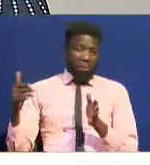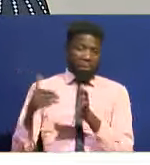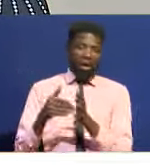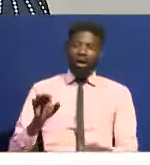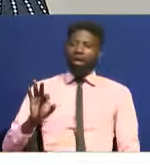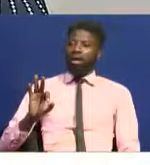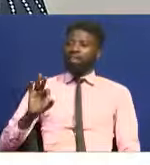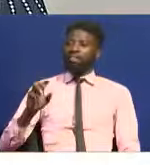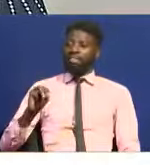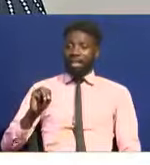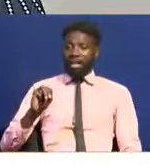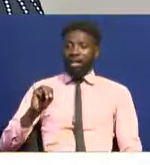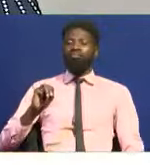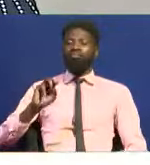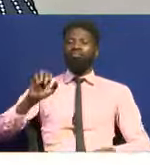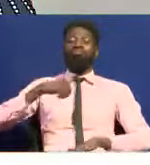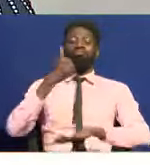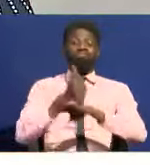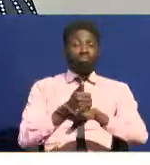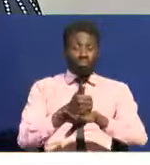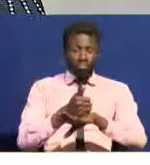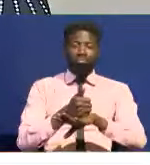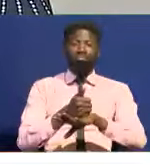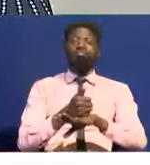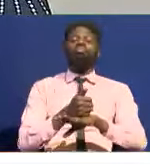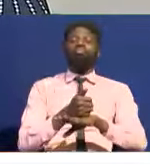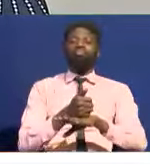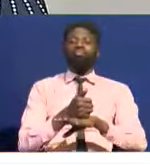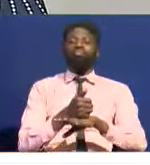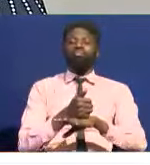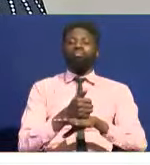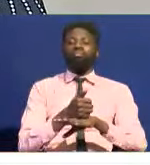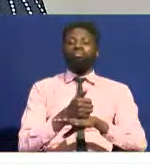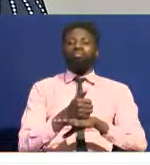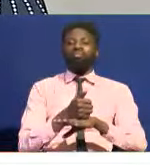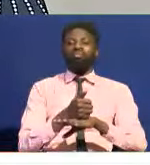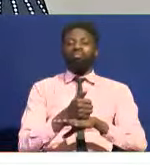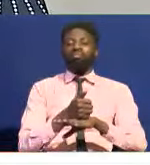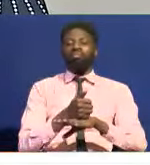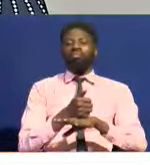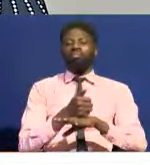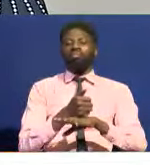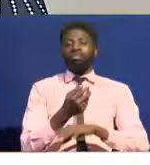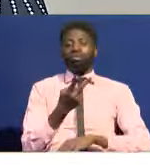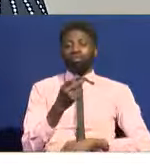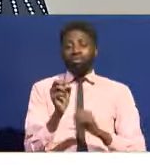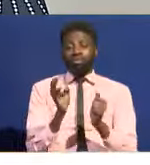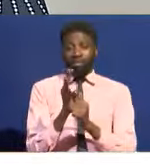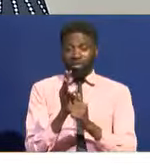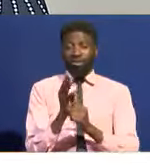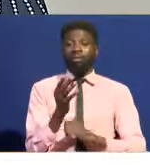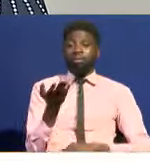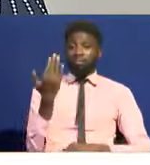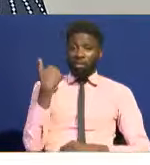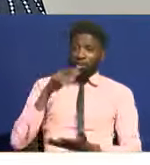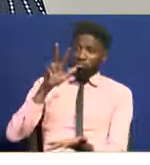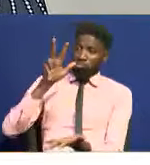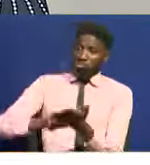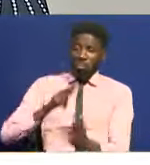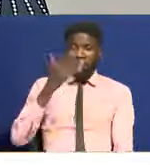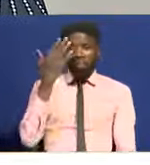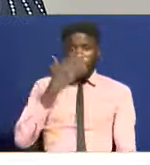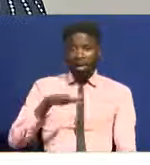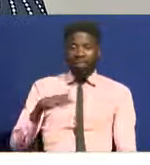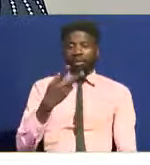2011. The law was taken to Parliament in 2011 and passed, and then the board started in 2014. Beyond that,